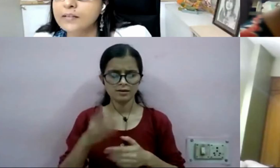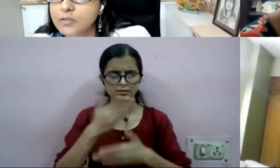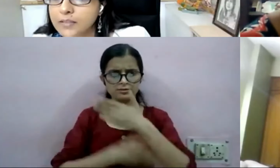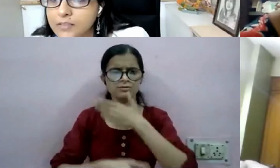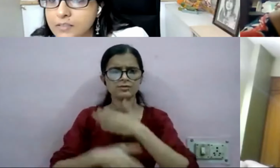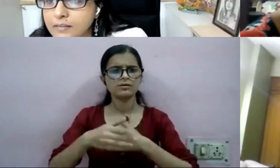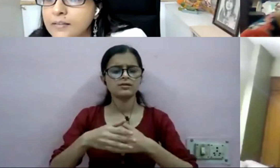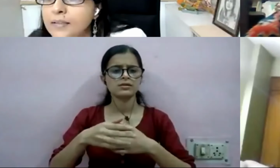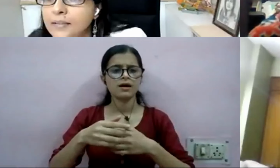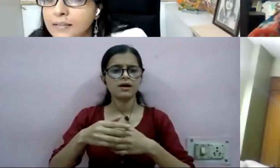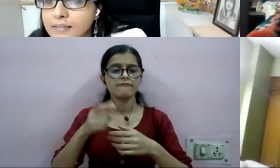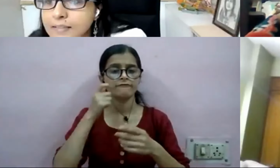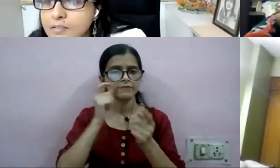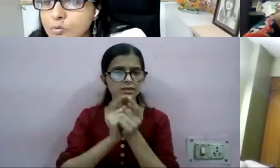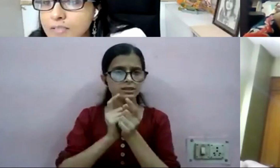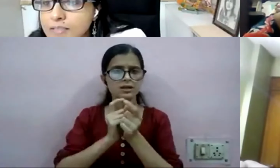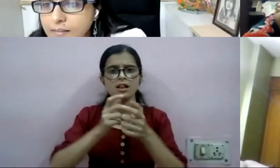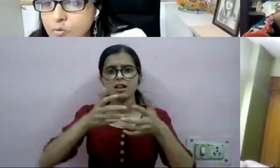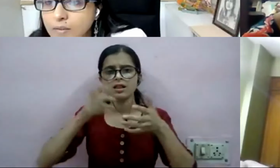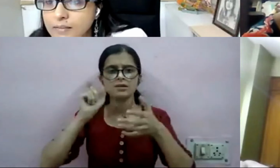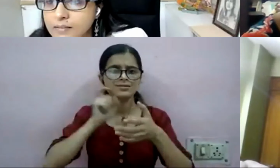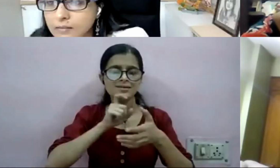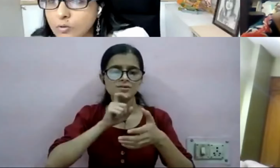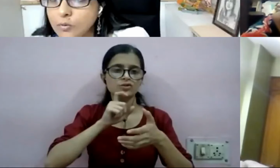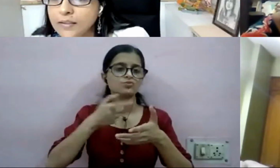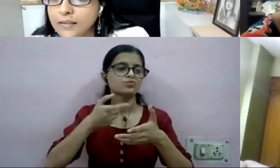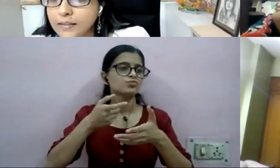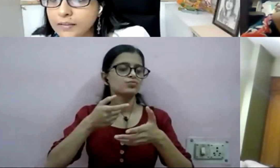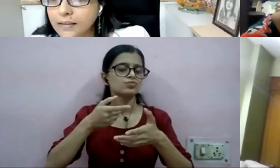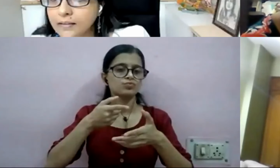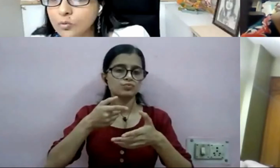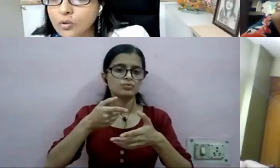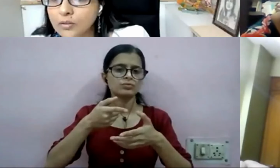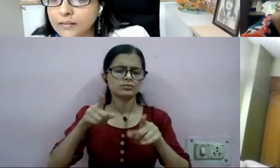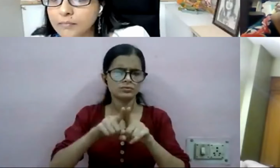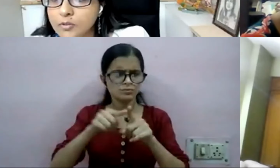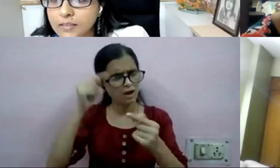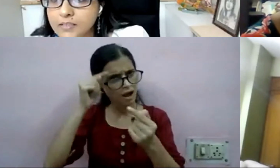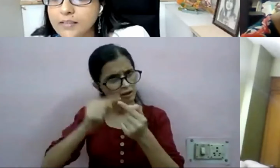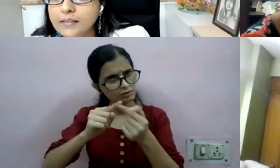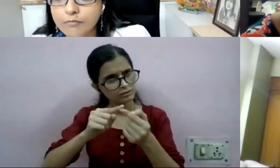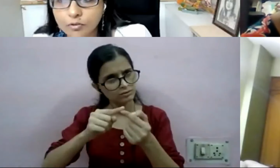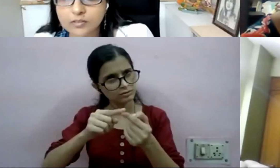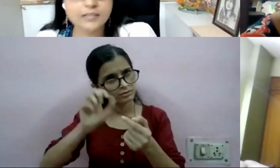physical mutilation that seeks to desexualize her. Do you agree with that? To call that mutilation and enforce